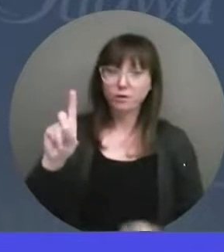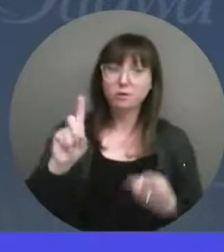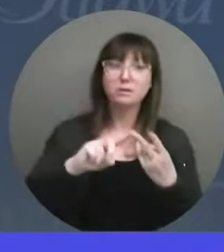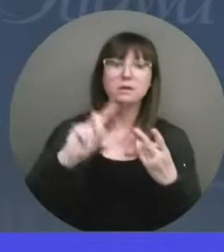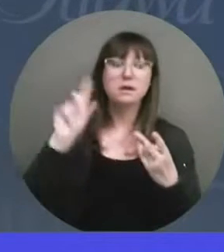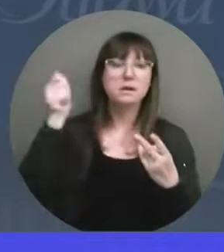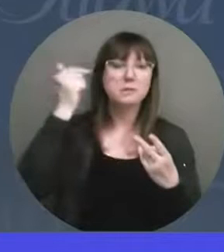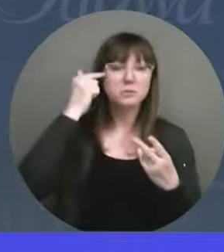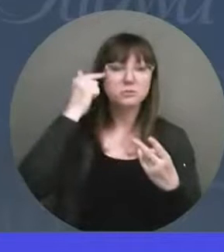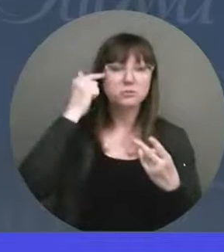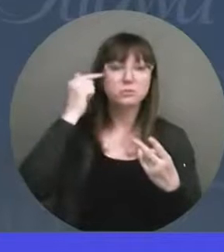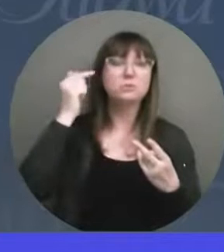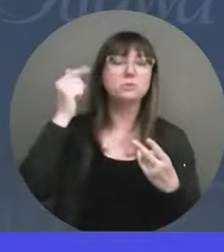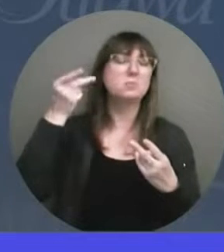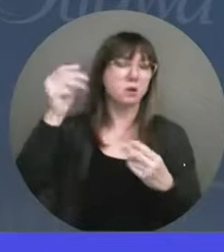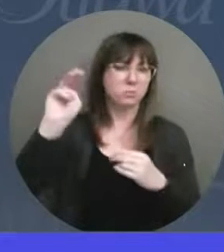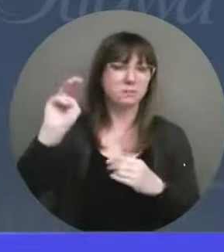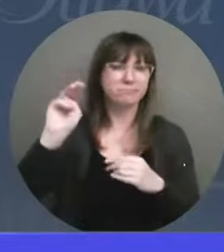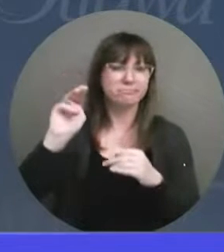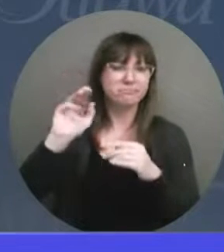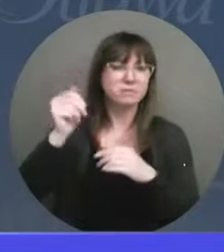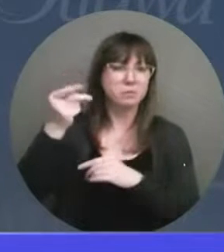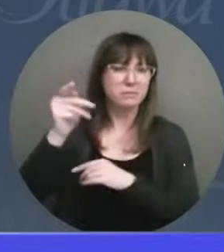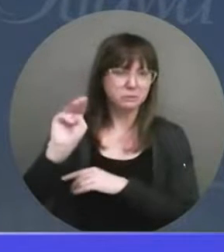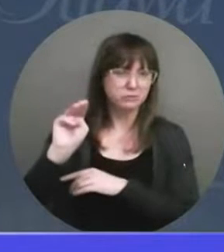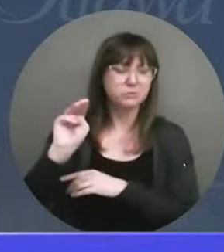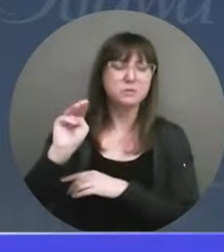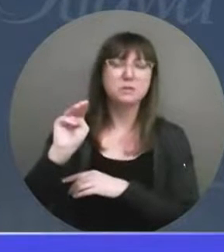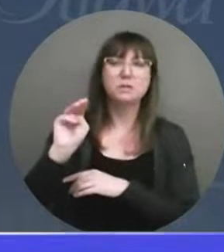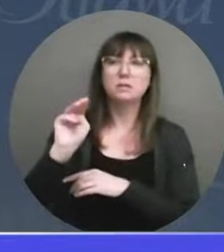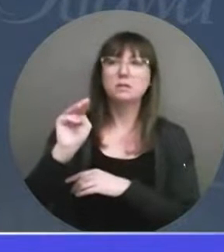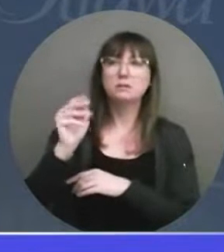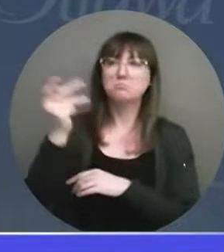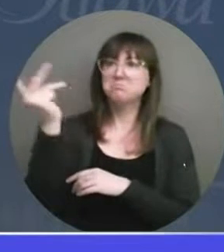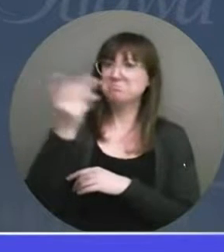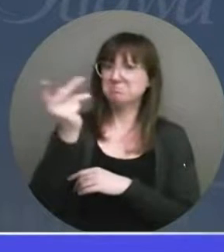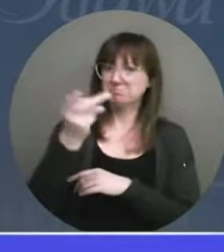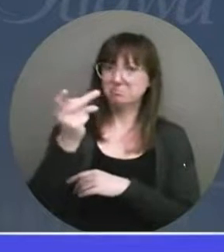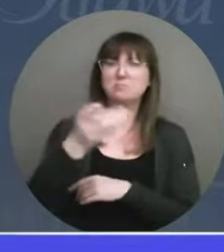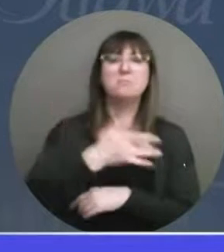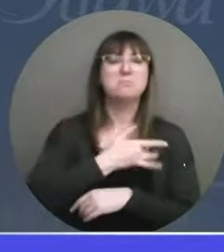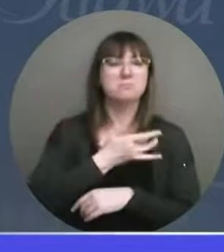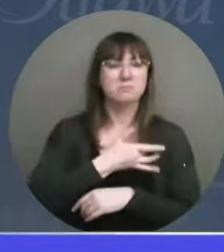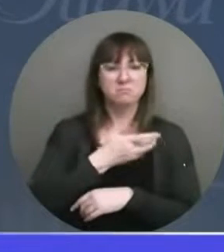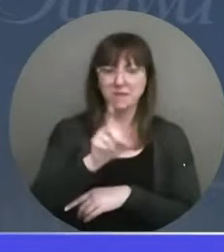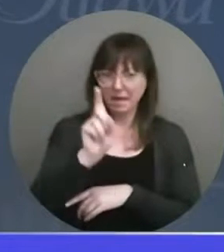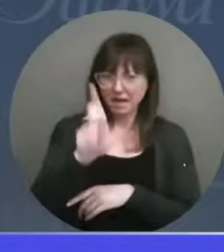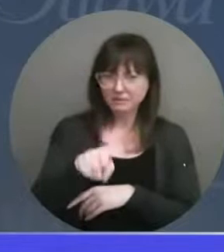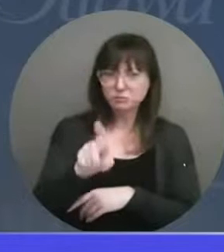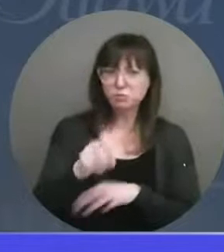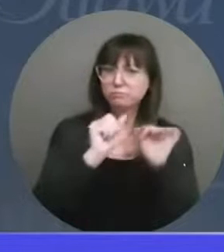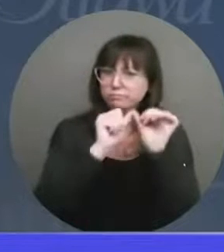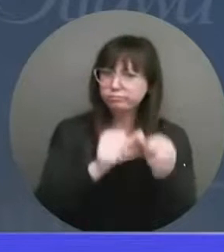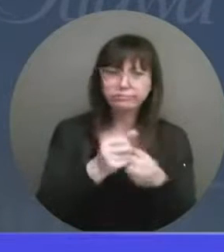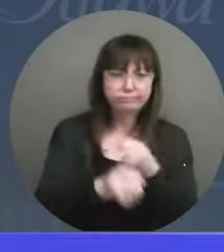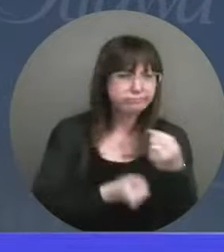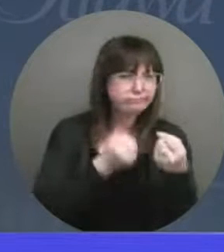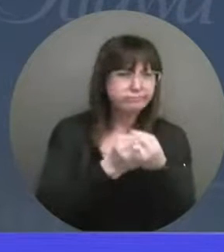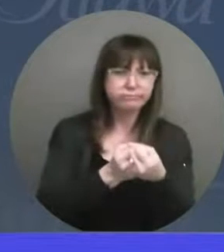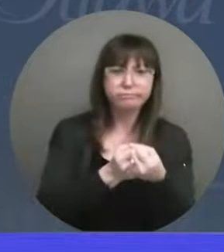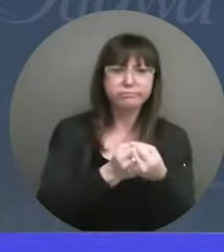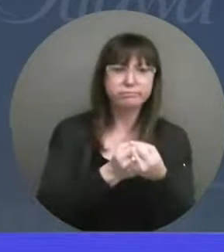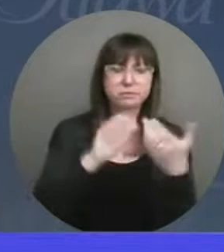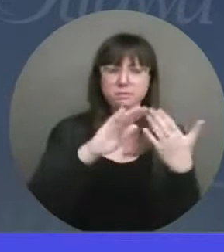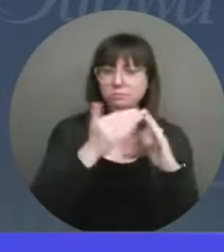Prime Minister Trudeau, they said that it's necessary to continue to support